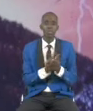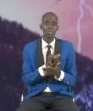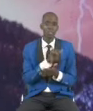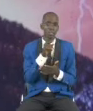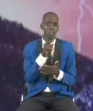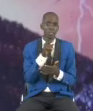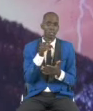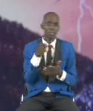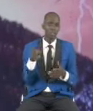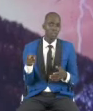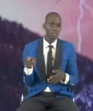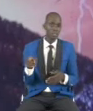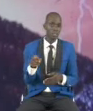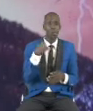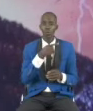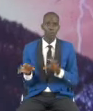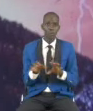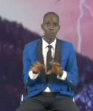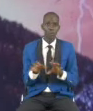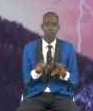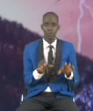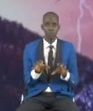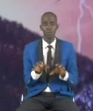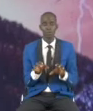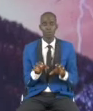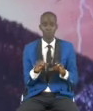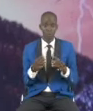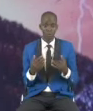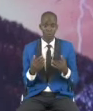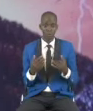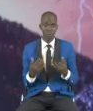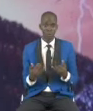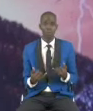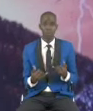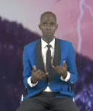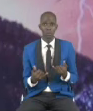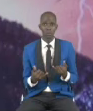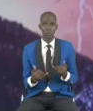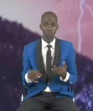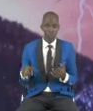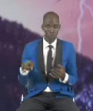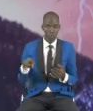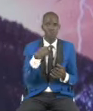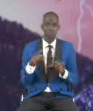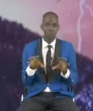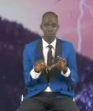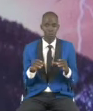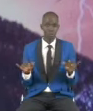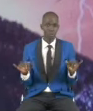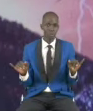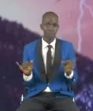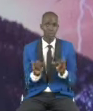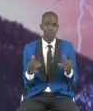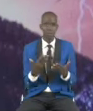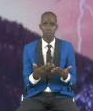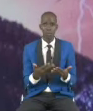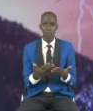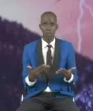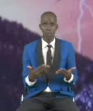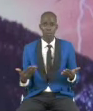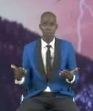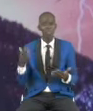do, present tense, they which do such things shall not inherit